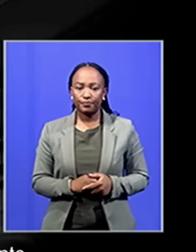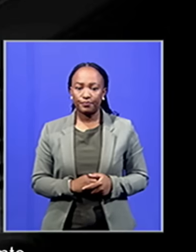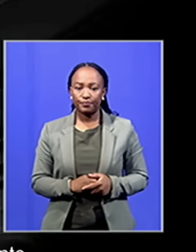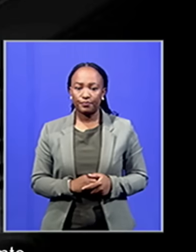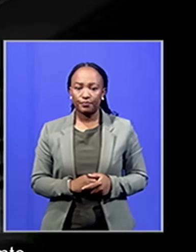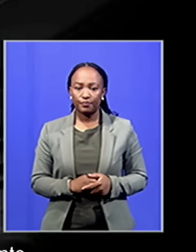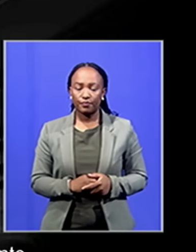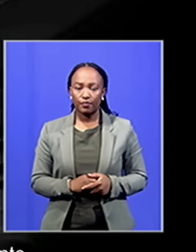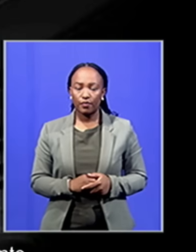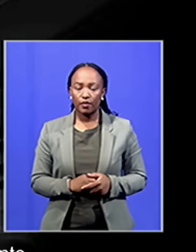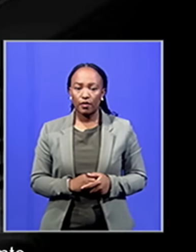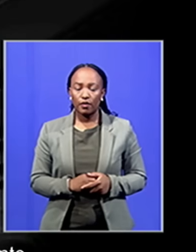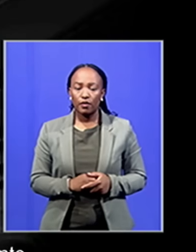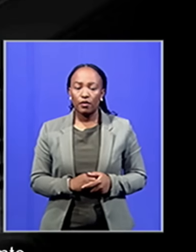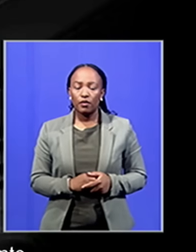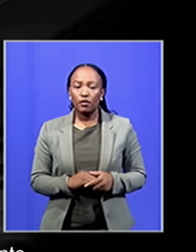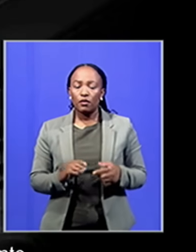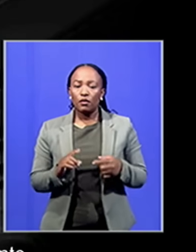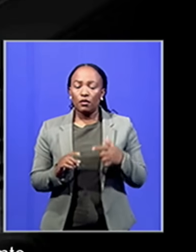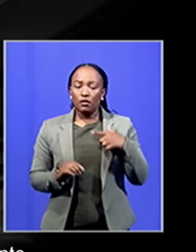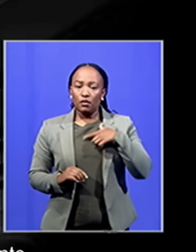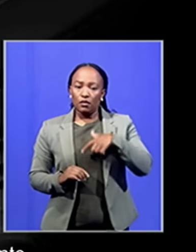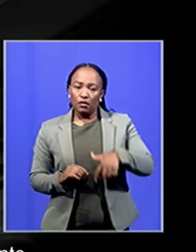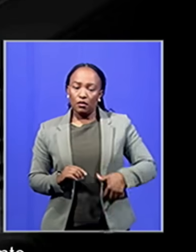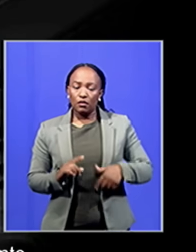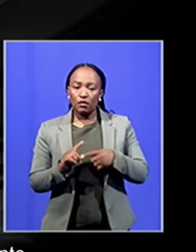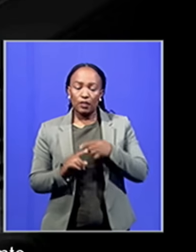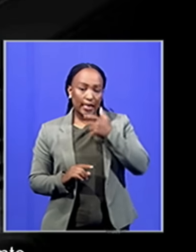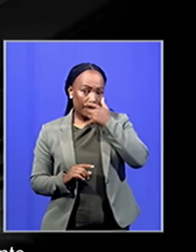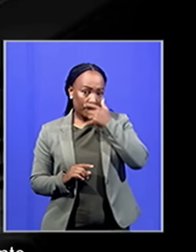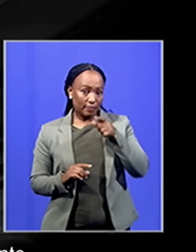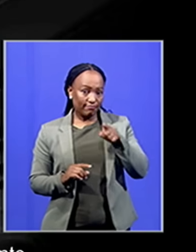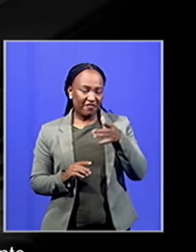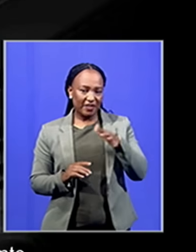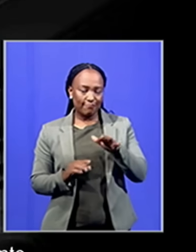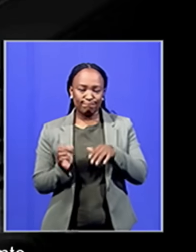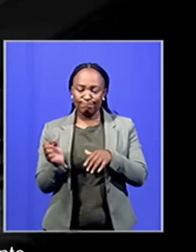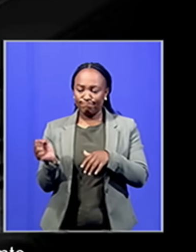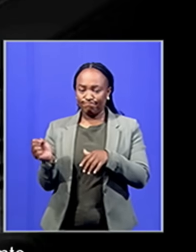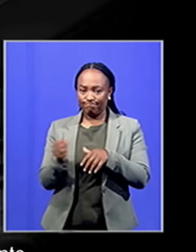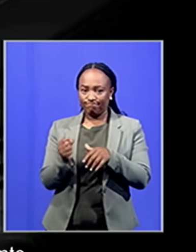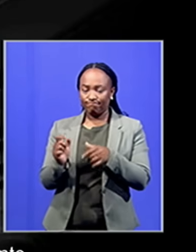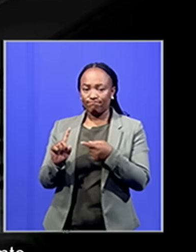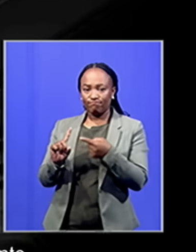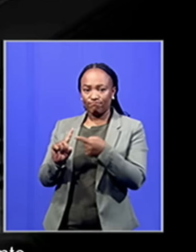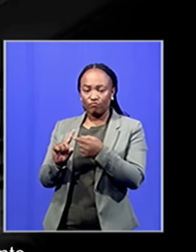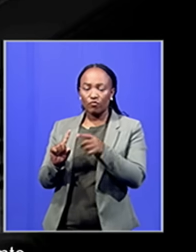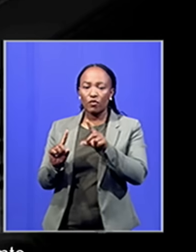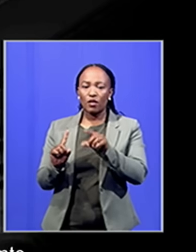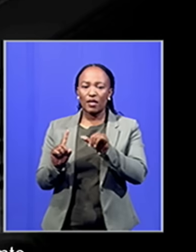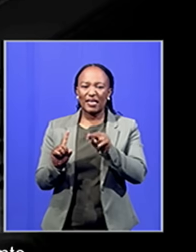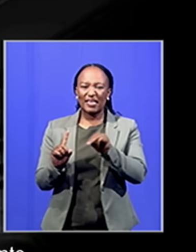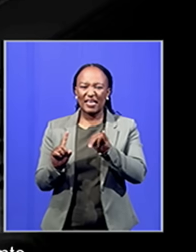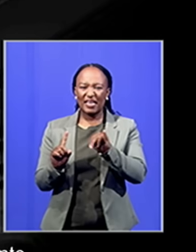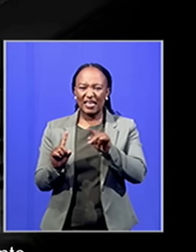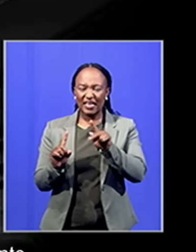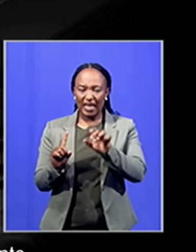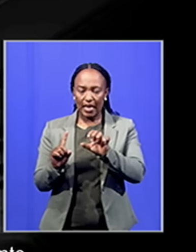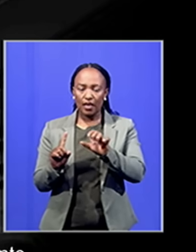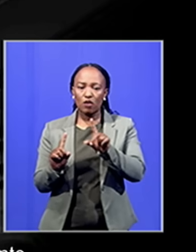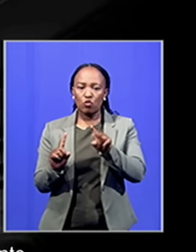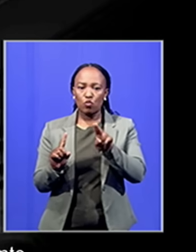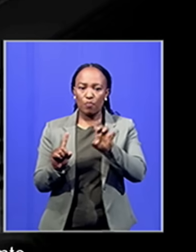President Ramaphosa has made the appointment of Advocate Dinki Phoshiya Dube as the Deputy Public Protector of the Republic of South